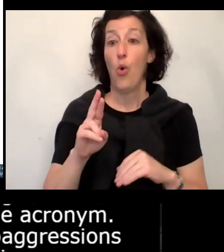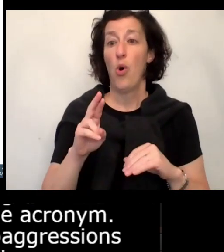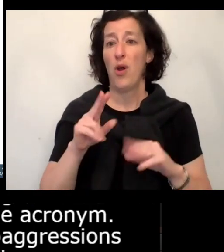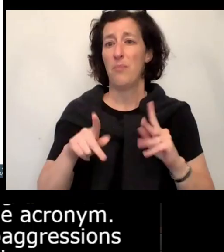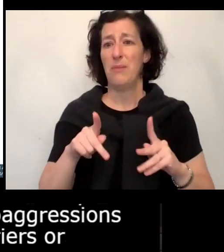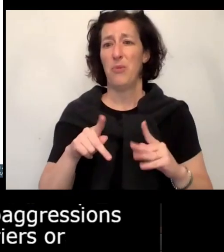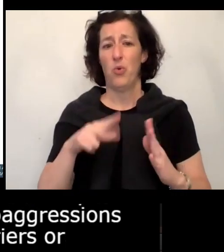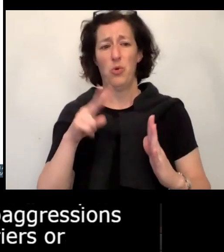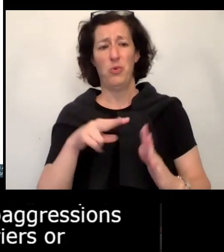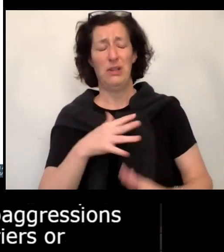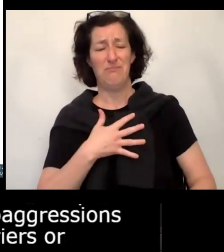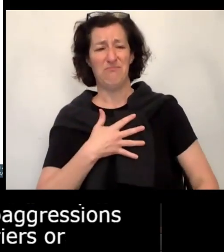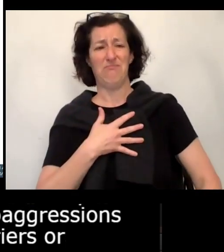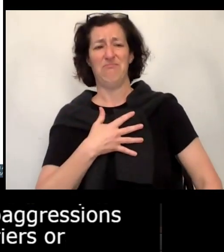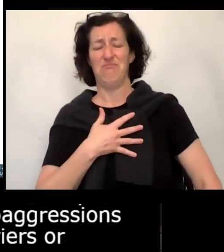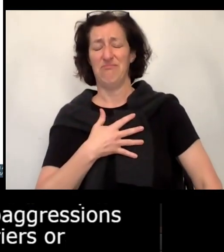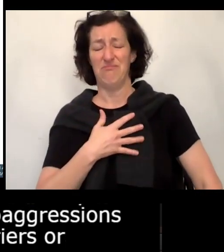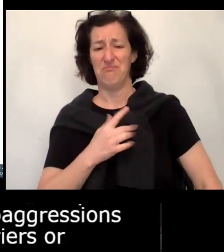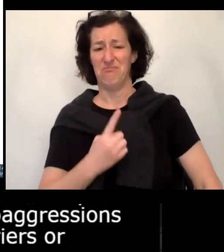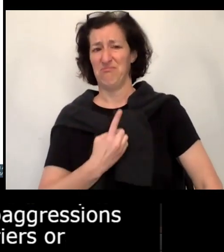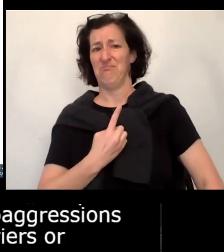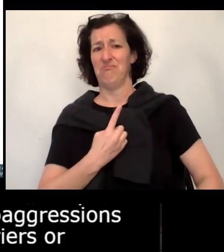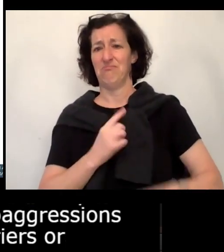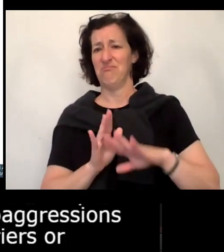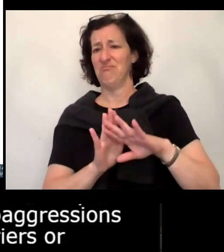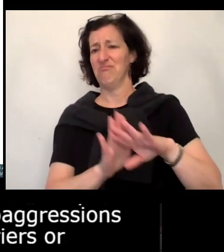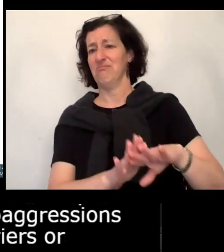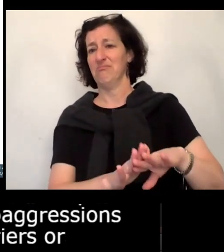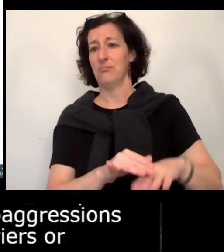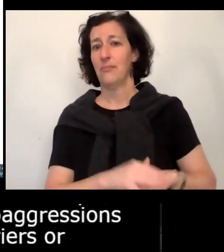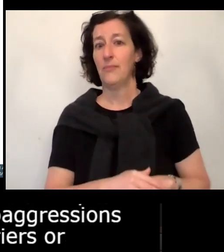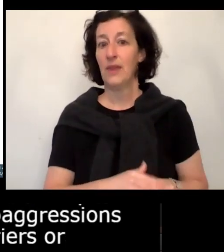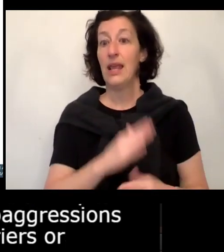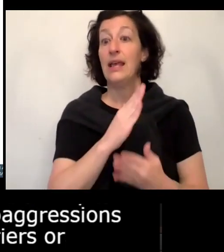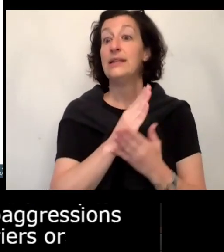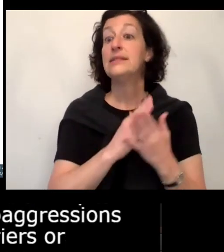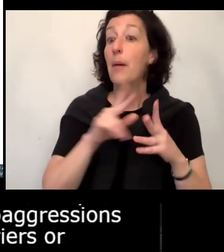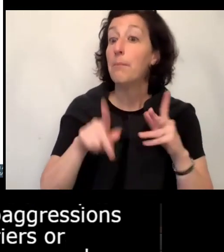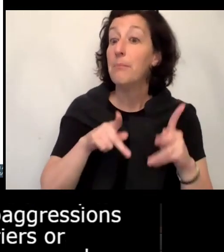away. I recognize that for some people on social media,